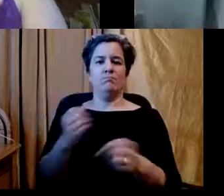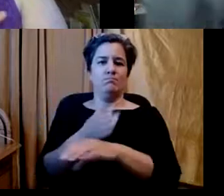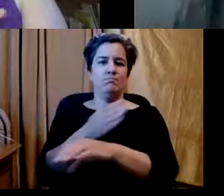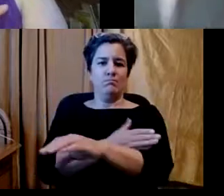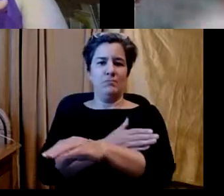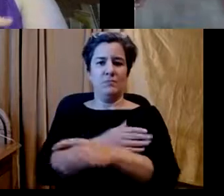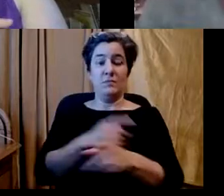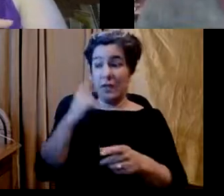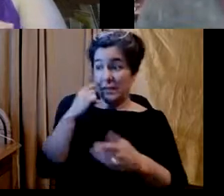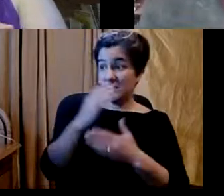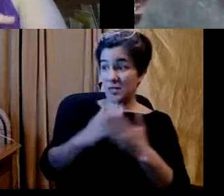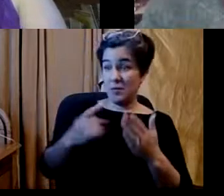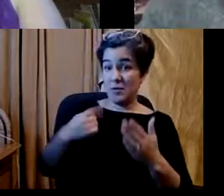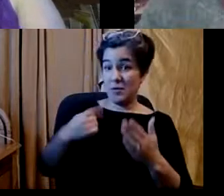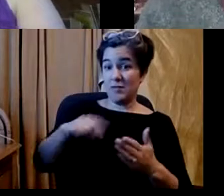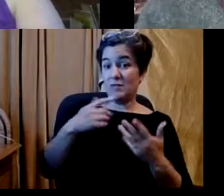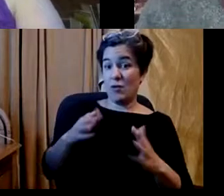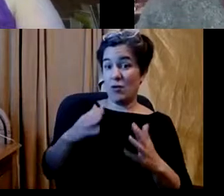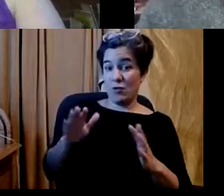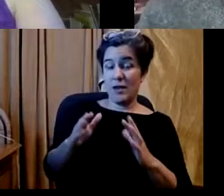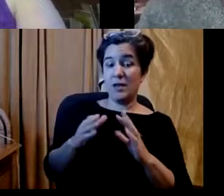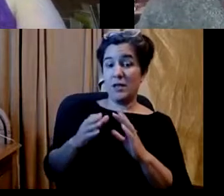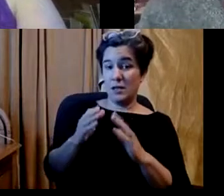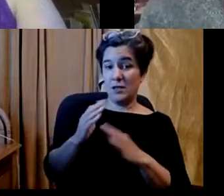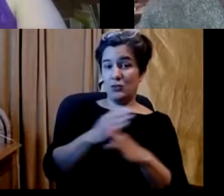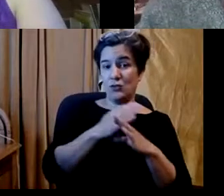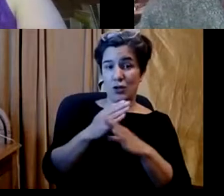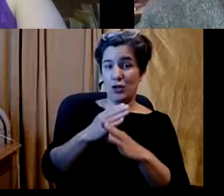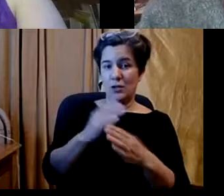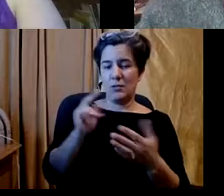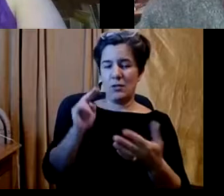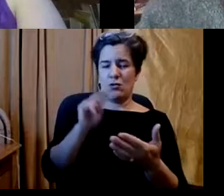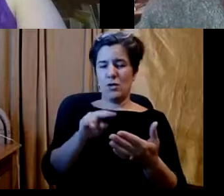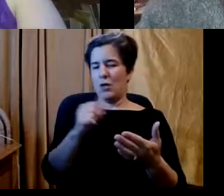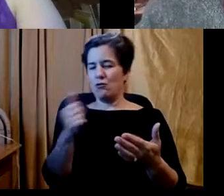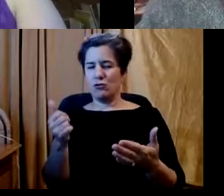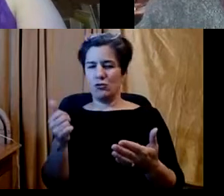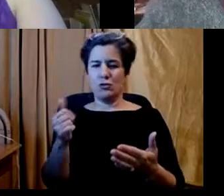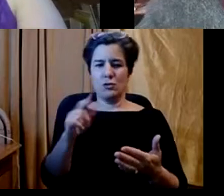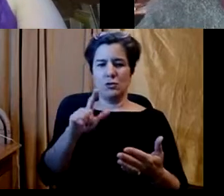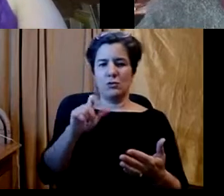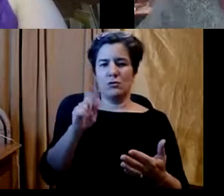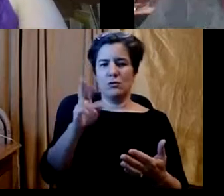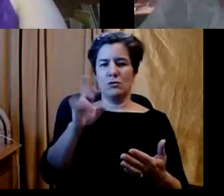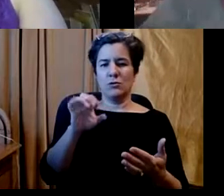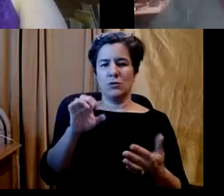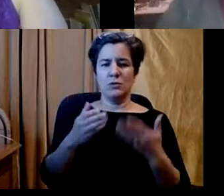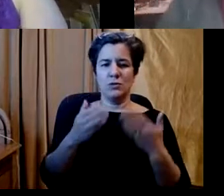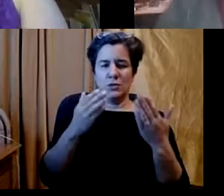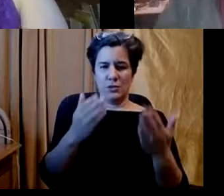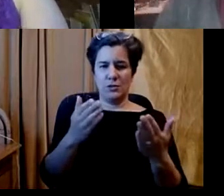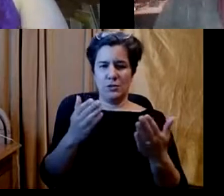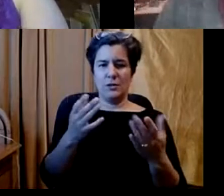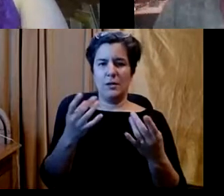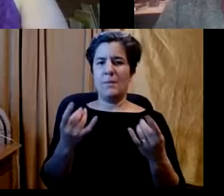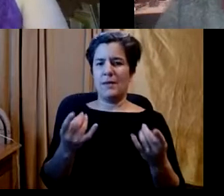I think. So I want to maybe look at some of the other things first, and that's great too. And then Laurie was suggesting maybe, yeah, a meditation to talk to